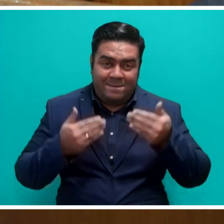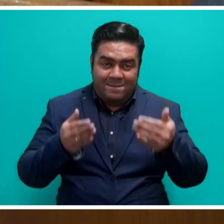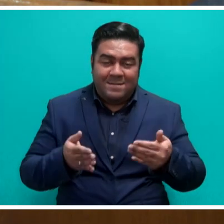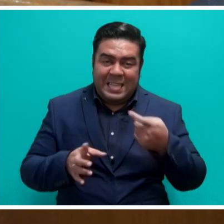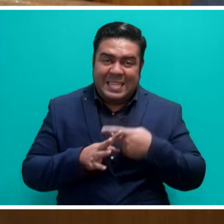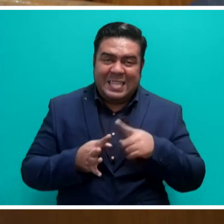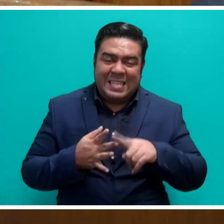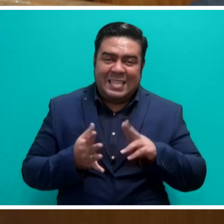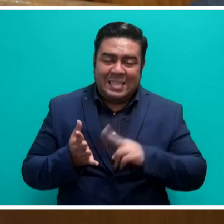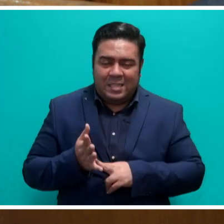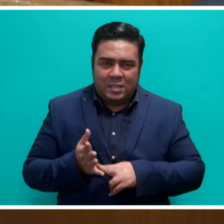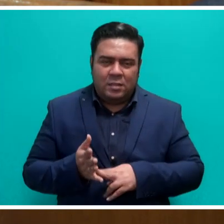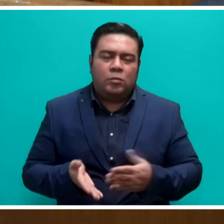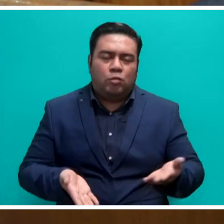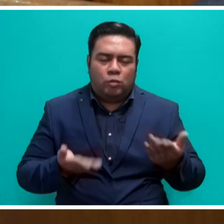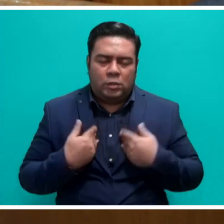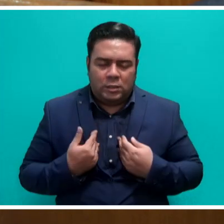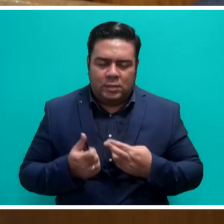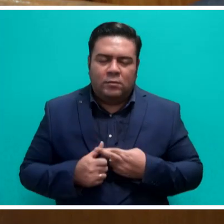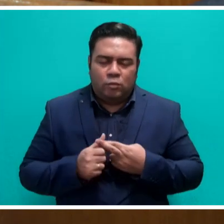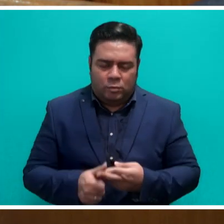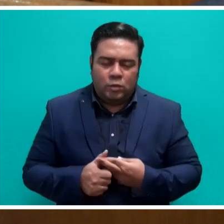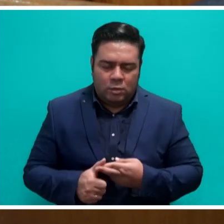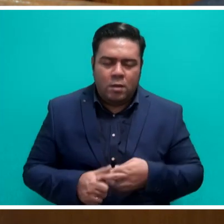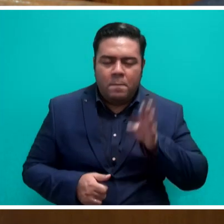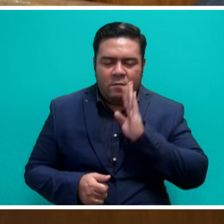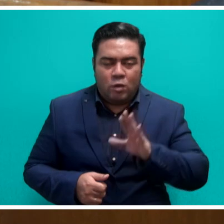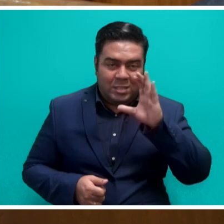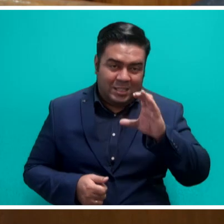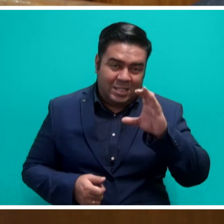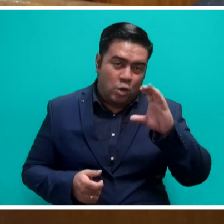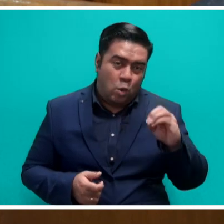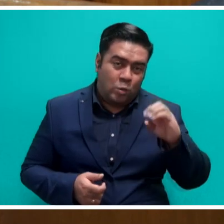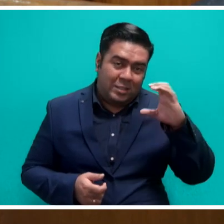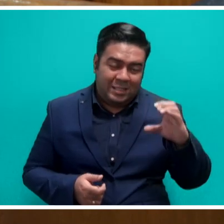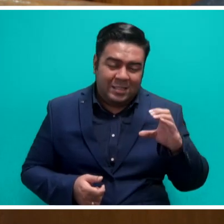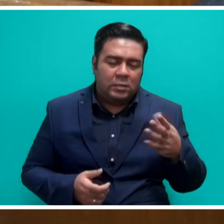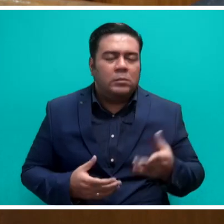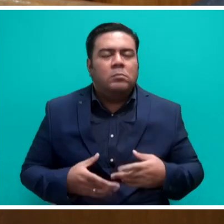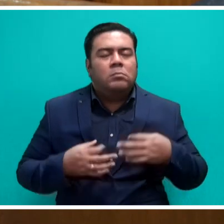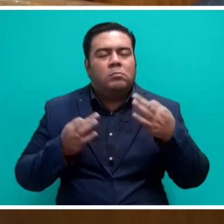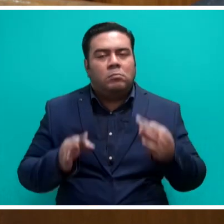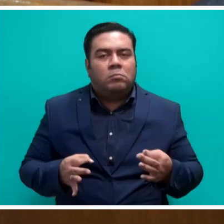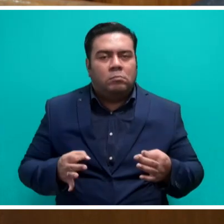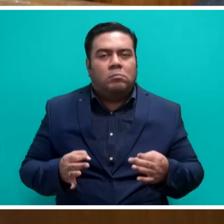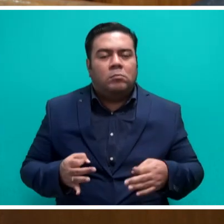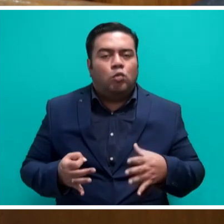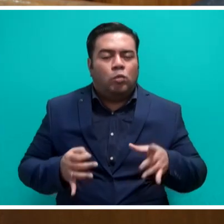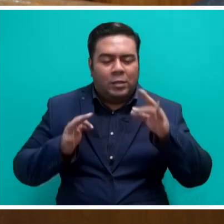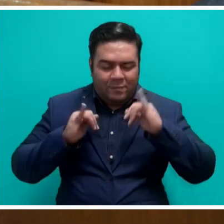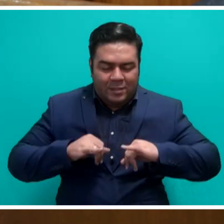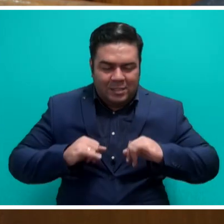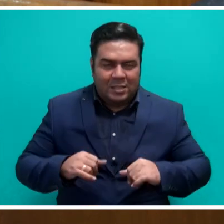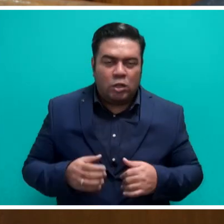to provide the necessary responses before the COC decided on whether to appoint a tribunal to investigate the